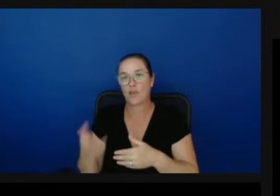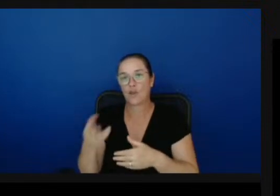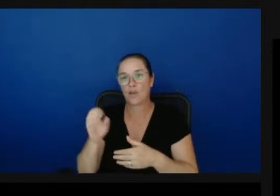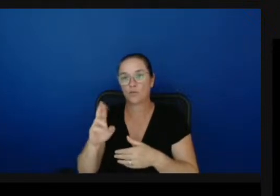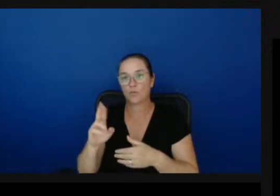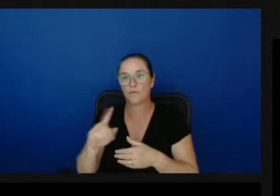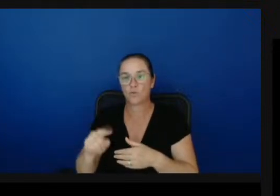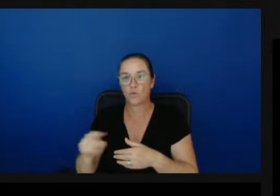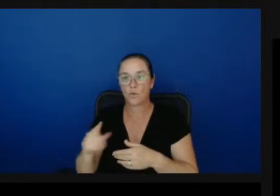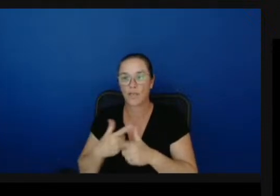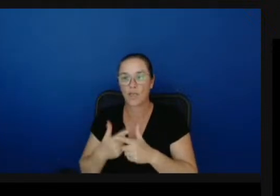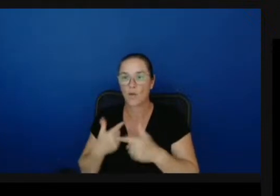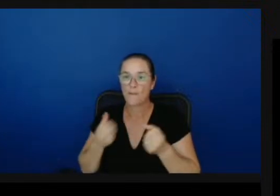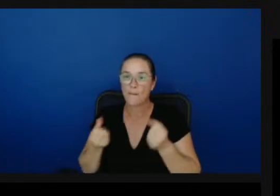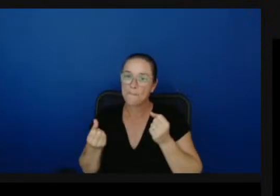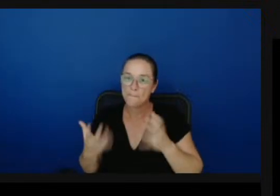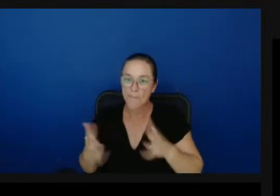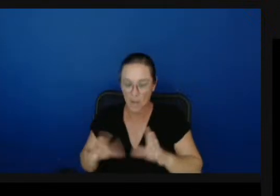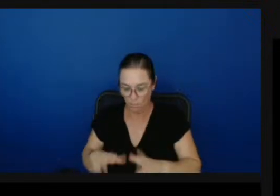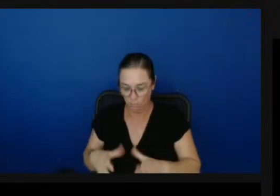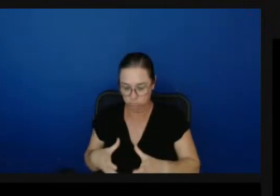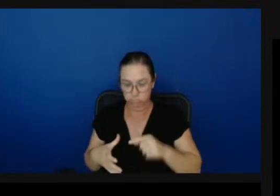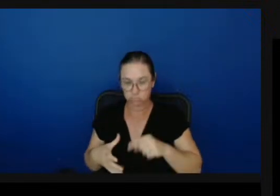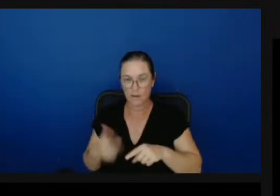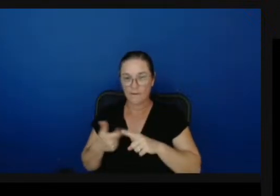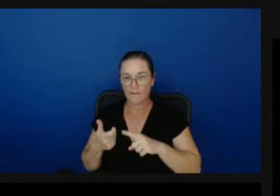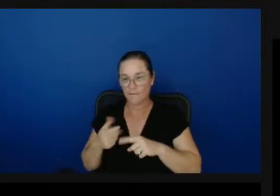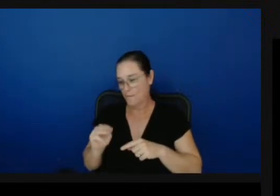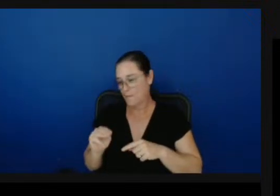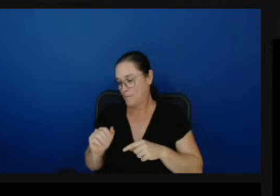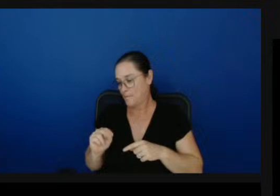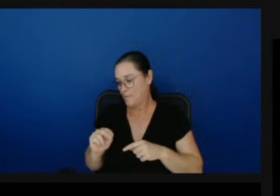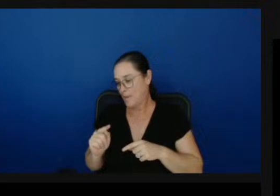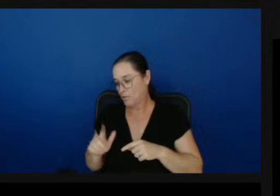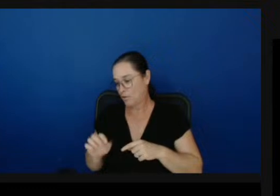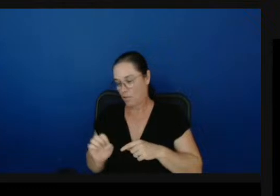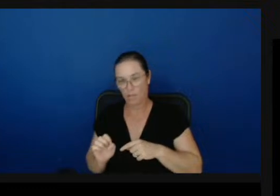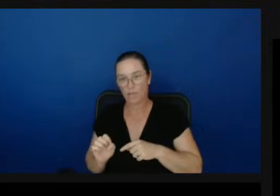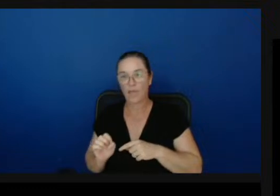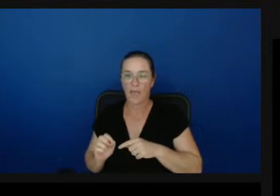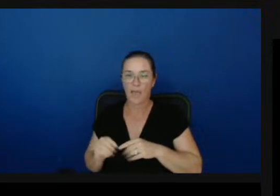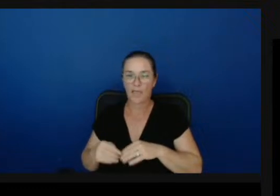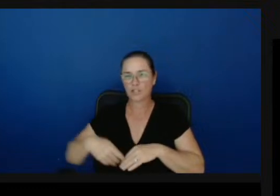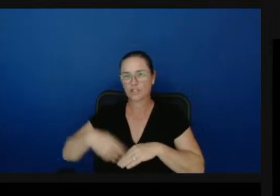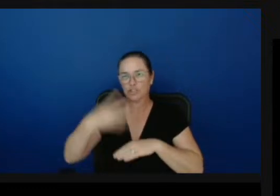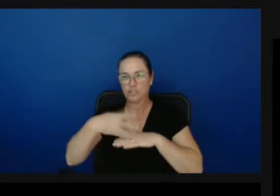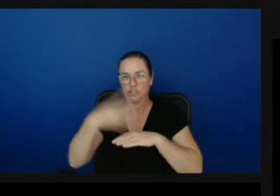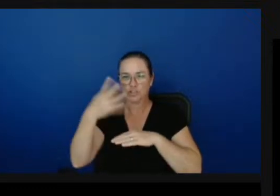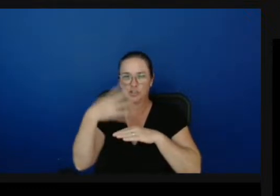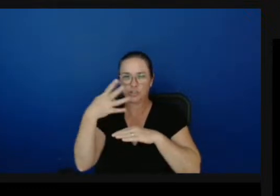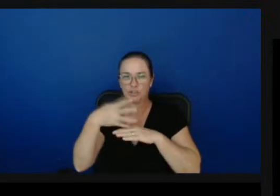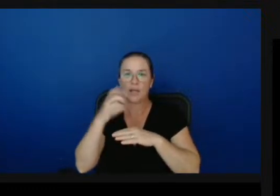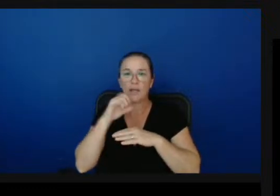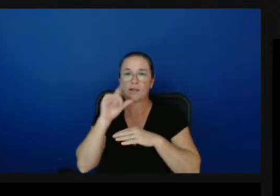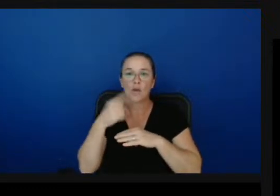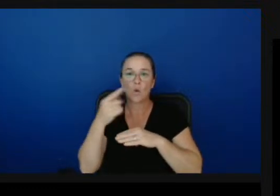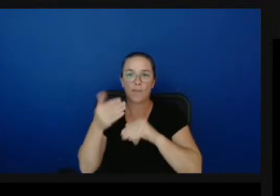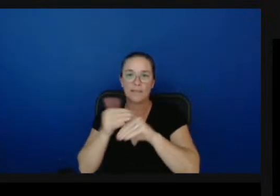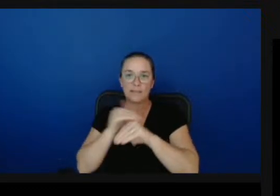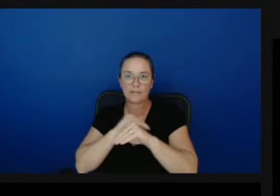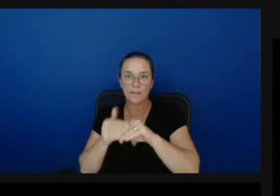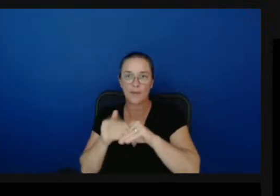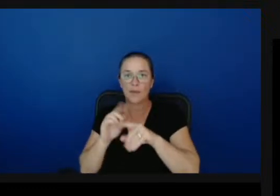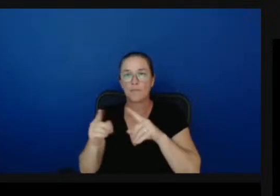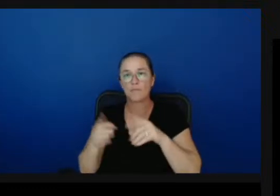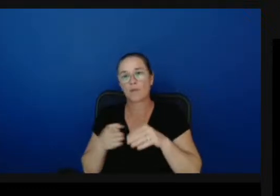many magma batches coming from the mantle from Maunaulu that come up. And not only do they come and feed the summit area, they are largely coming